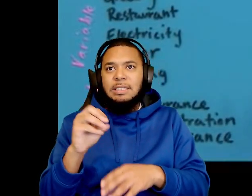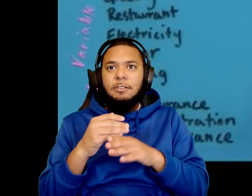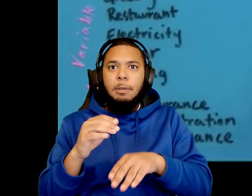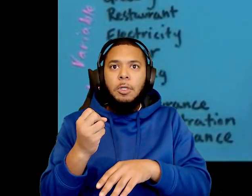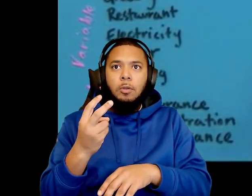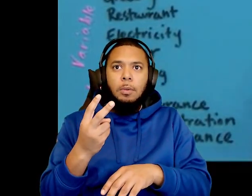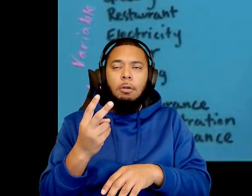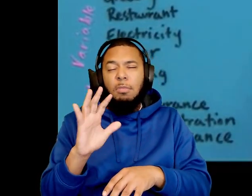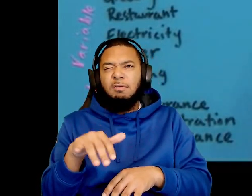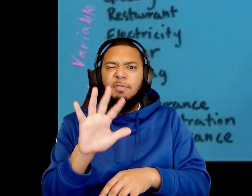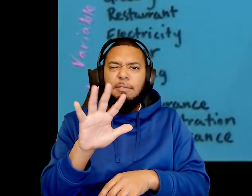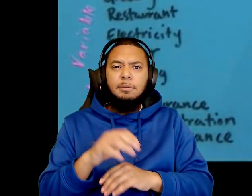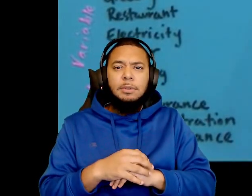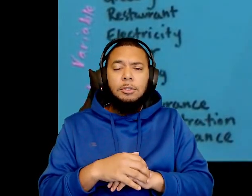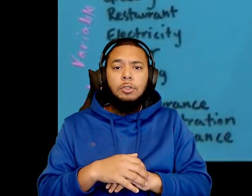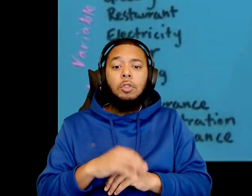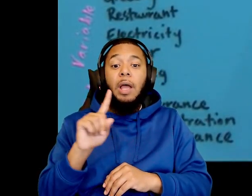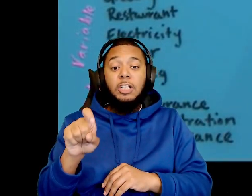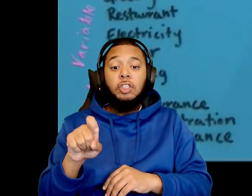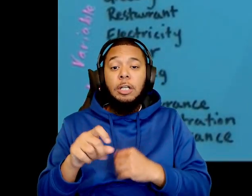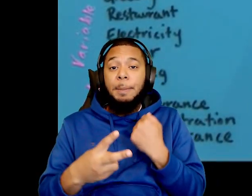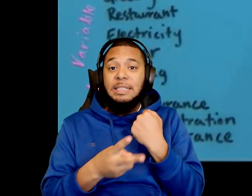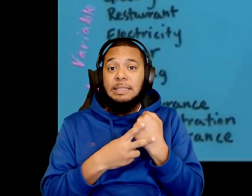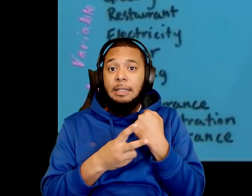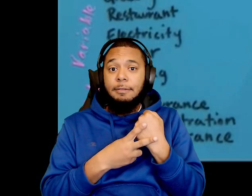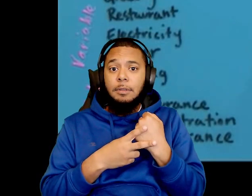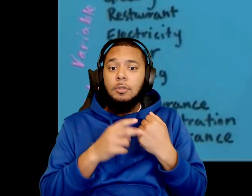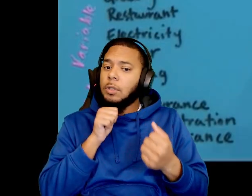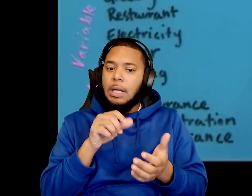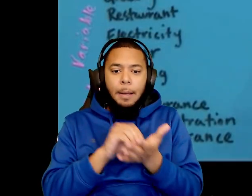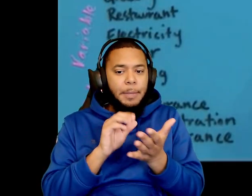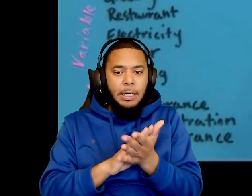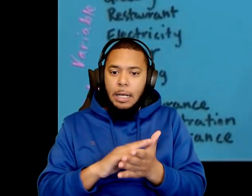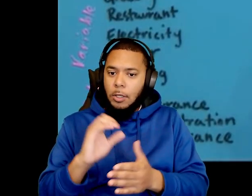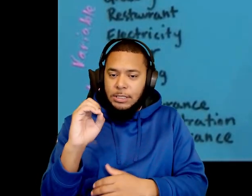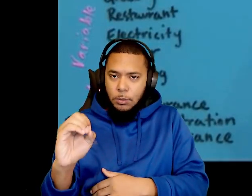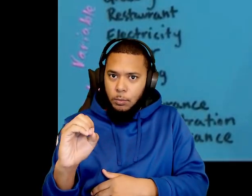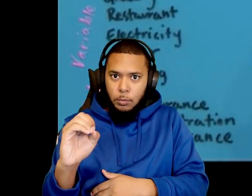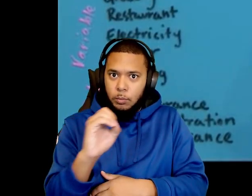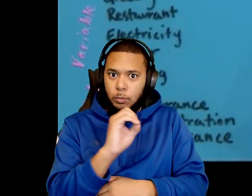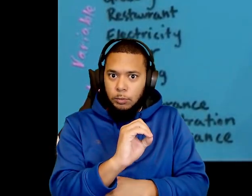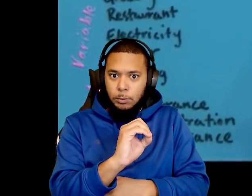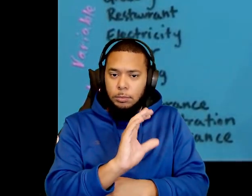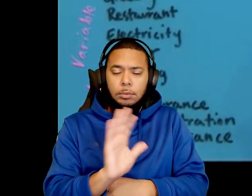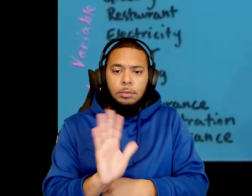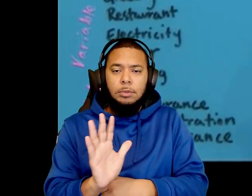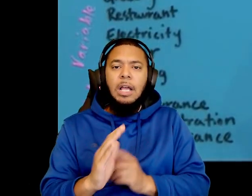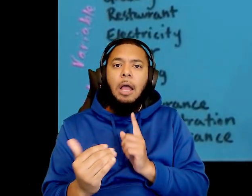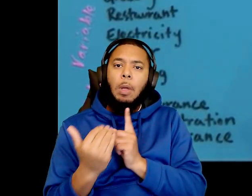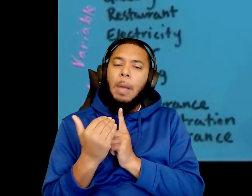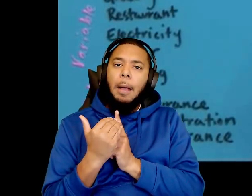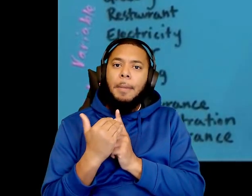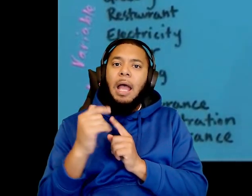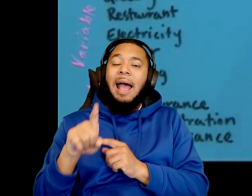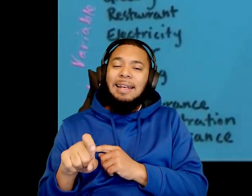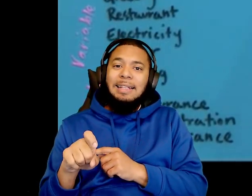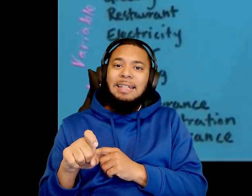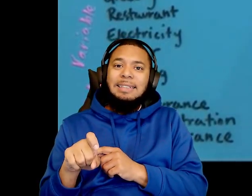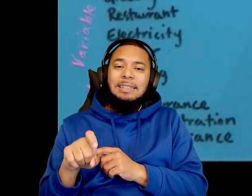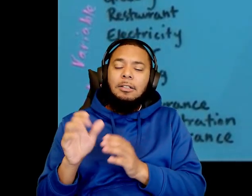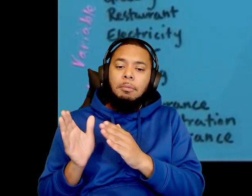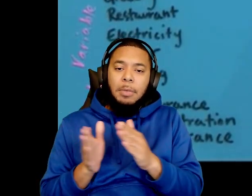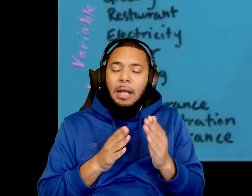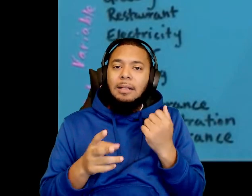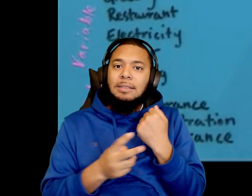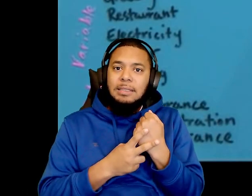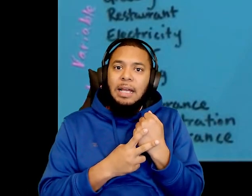budgeting for my car registration. So instead of writing 0 down here in my budget, I'm going to remind myself that I need to be thinking about